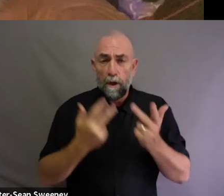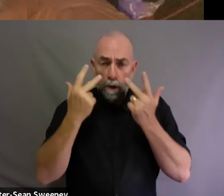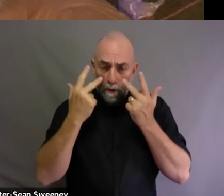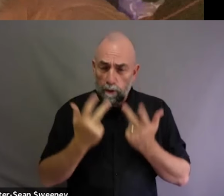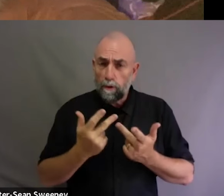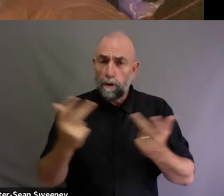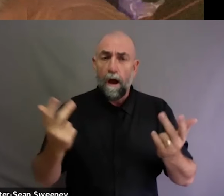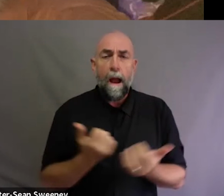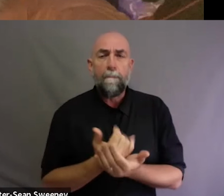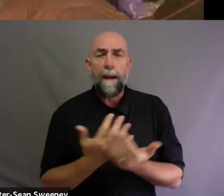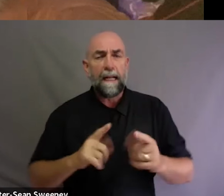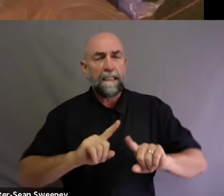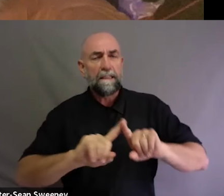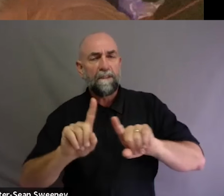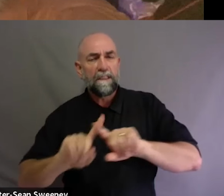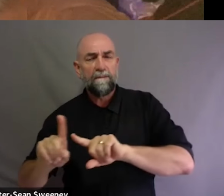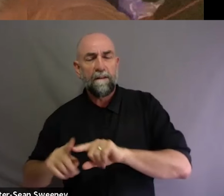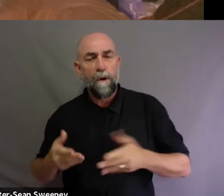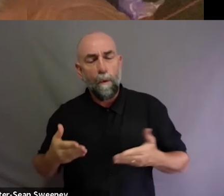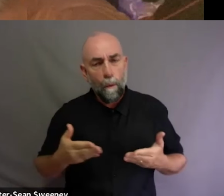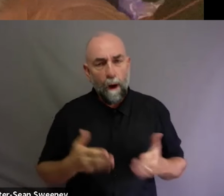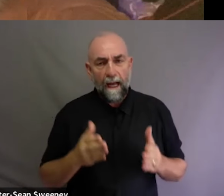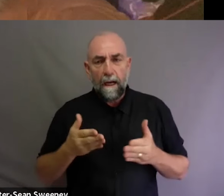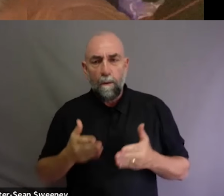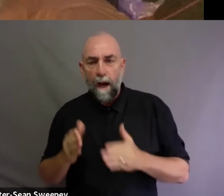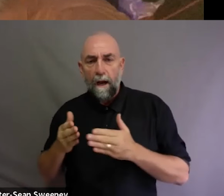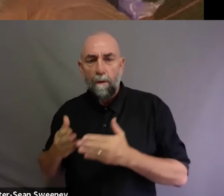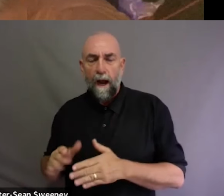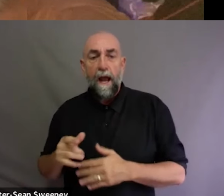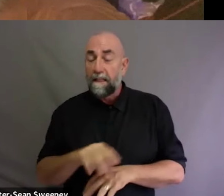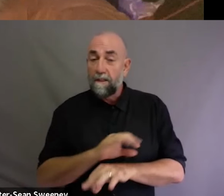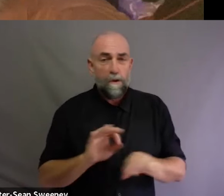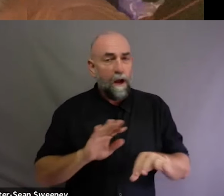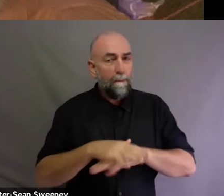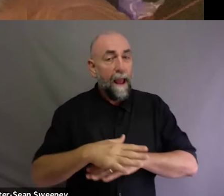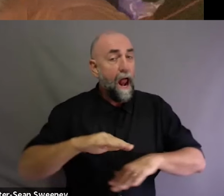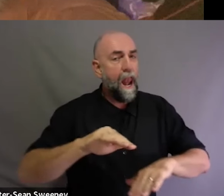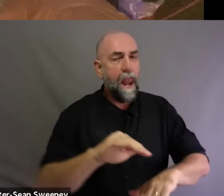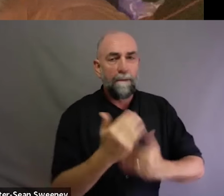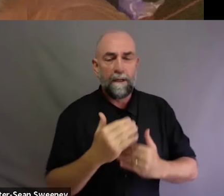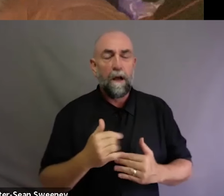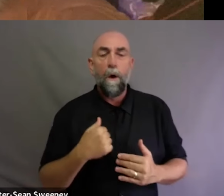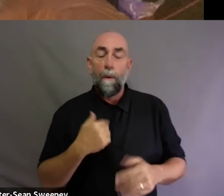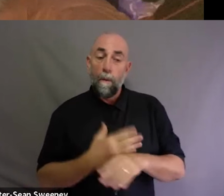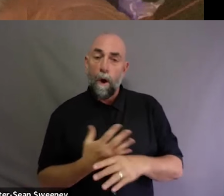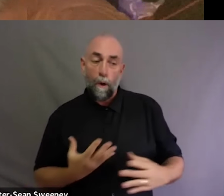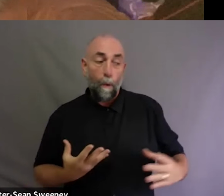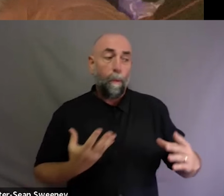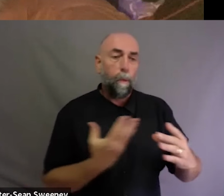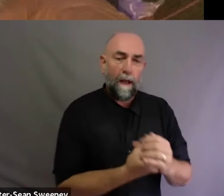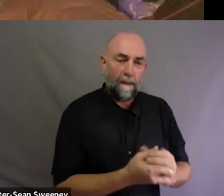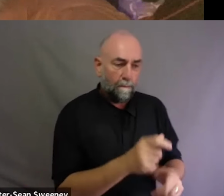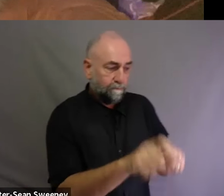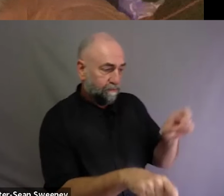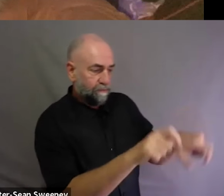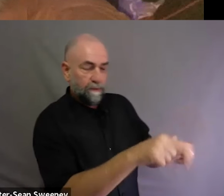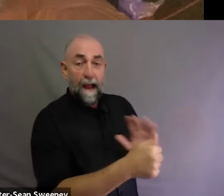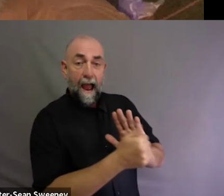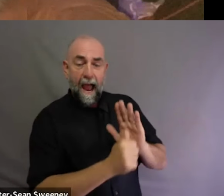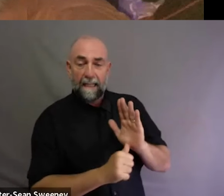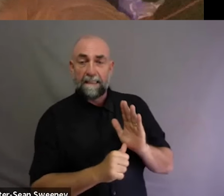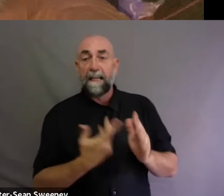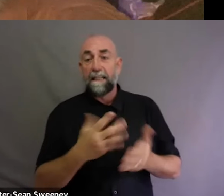about capabilities as a priority rather than limitations, working with the artists to ensure their vision was met, and liaising with students and other creatives, including